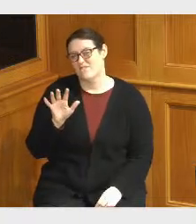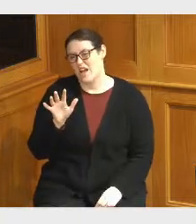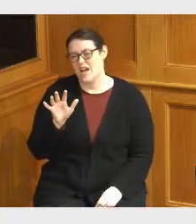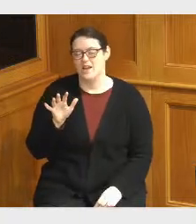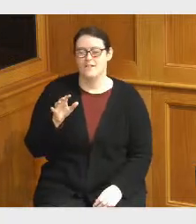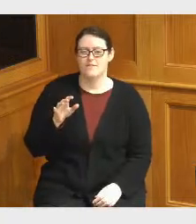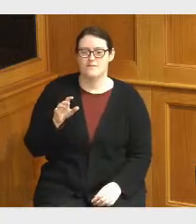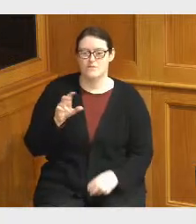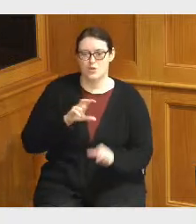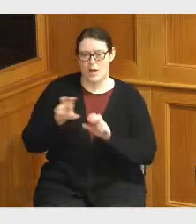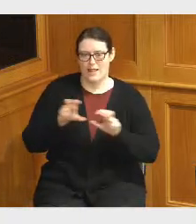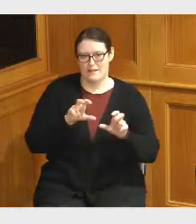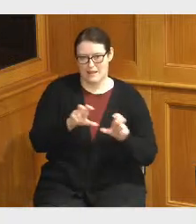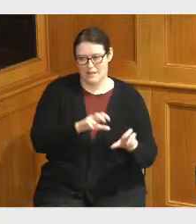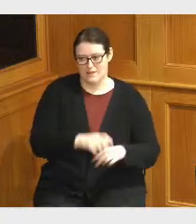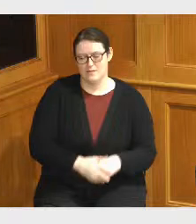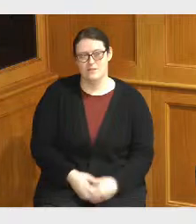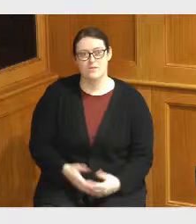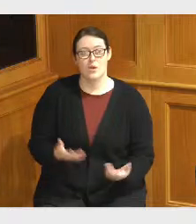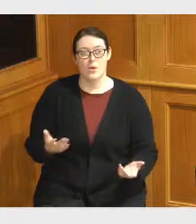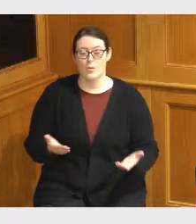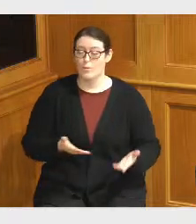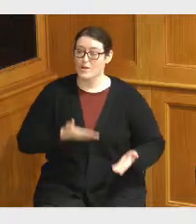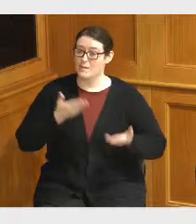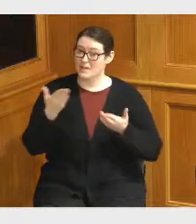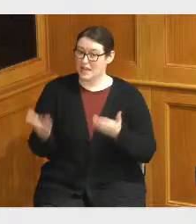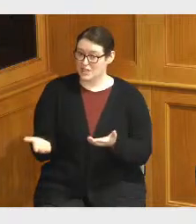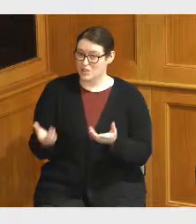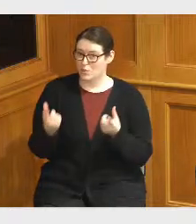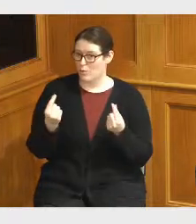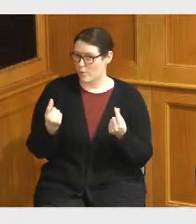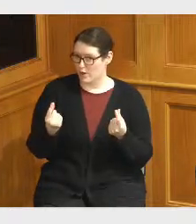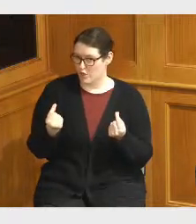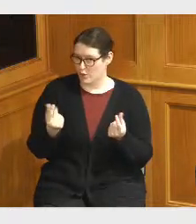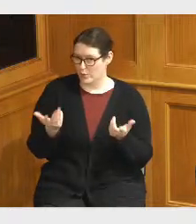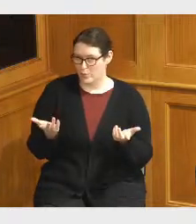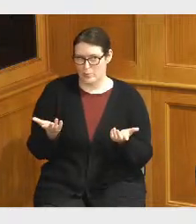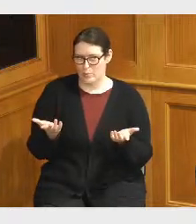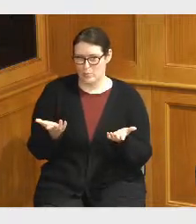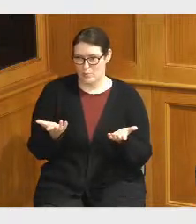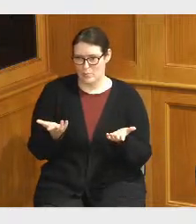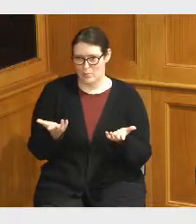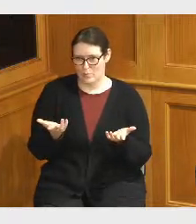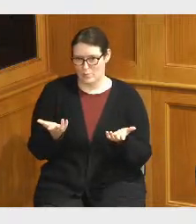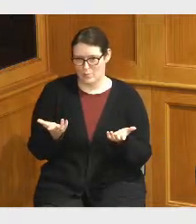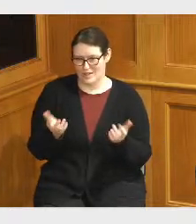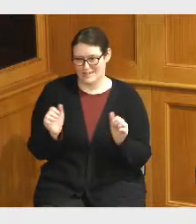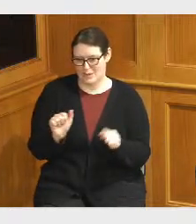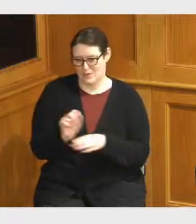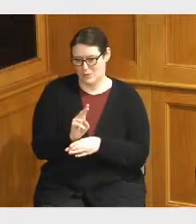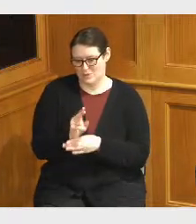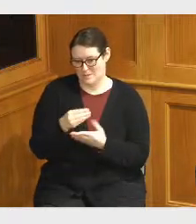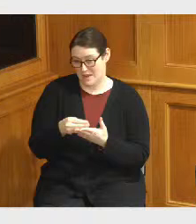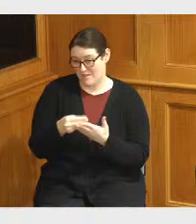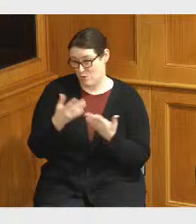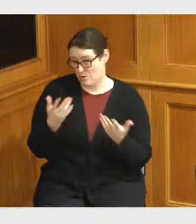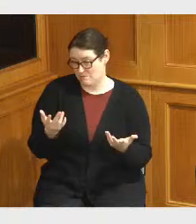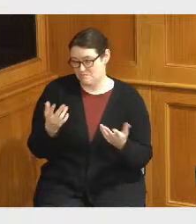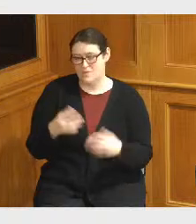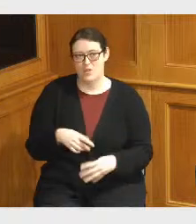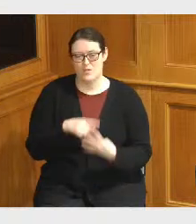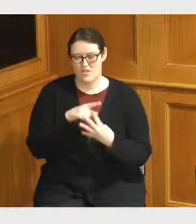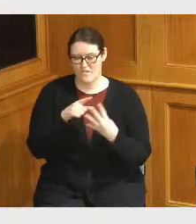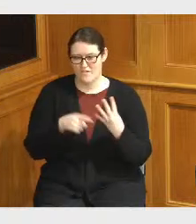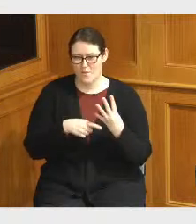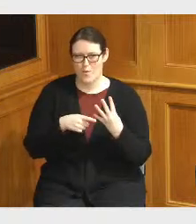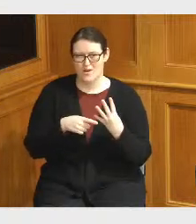So when we looked at potential recommendations to bring forward to you today, we based those on 4 tenets that I think the board, you've